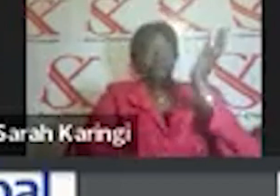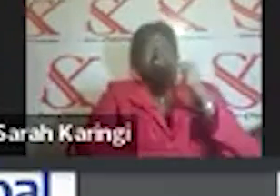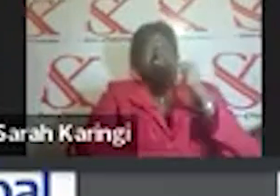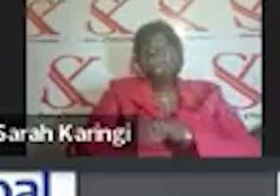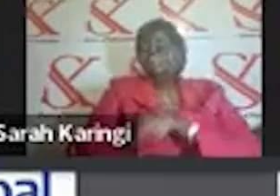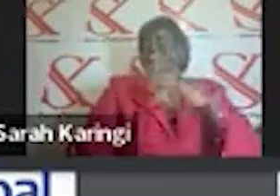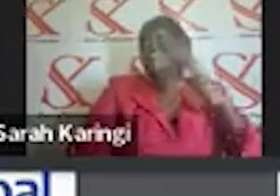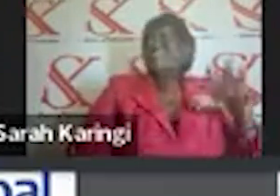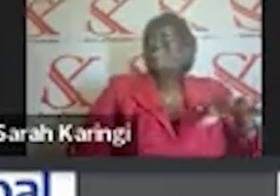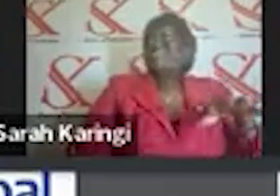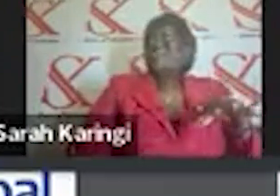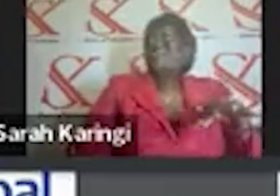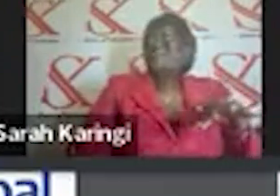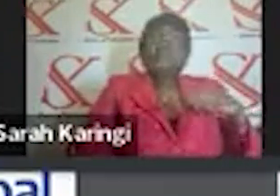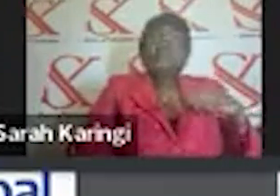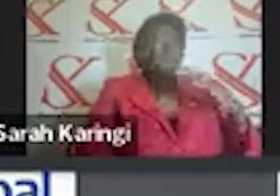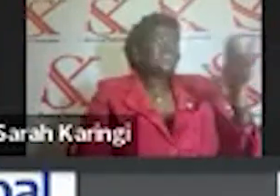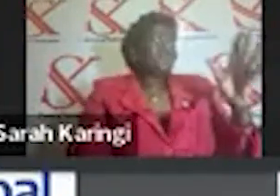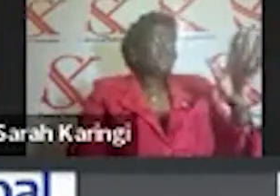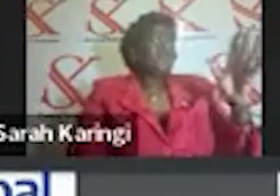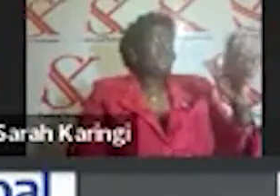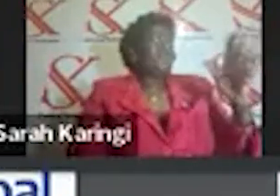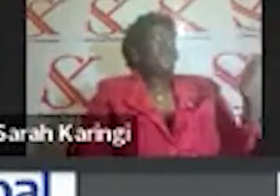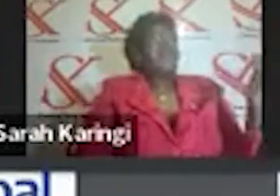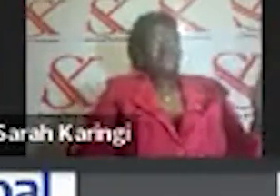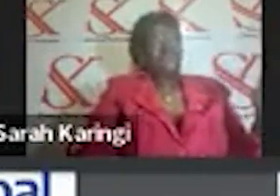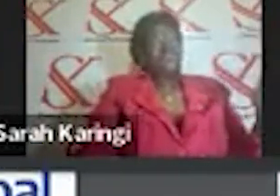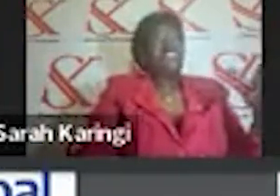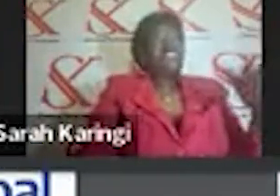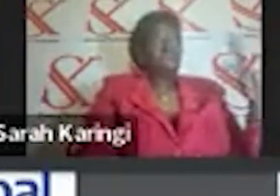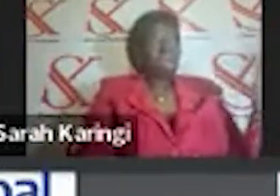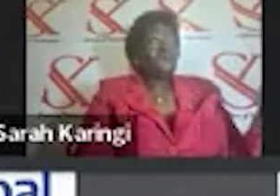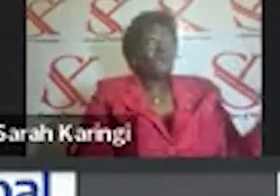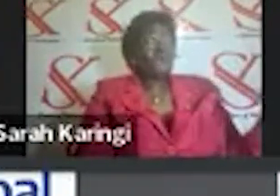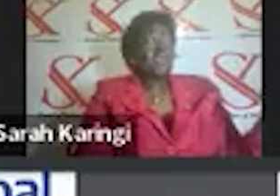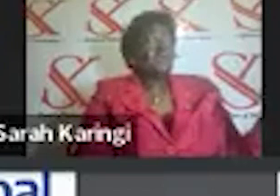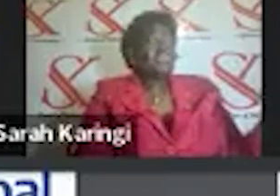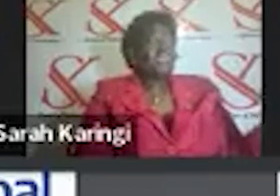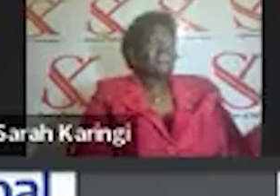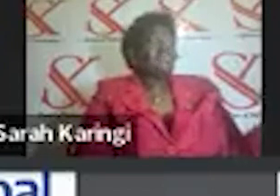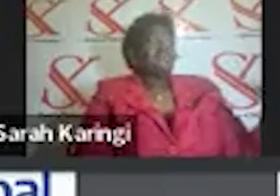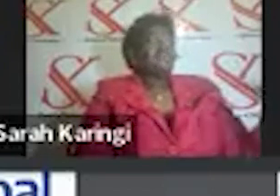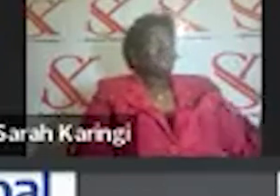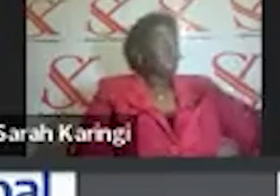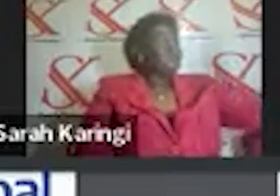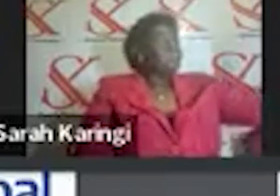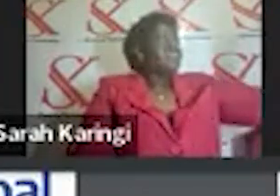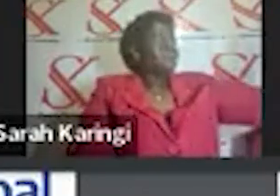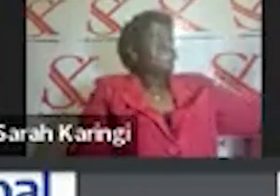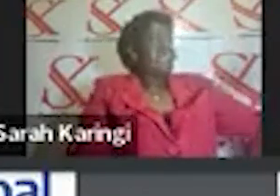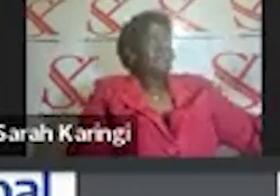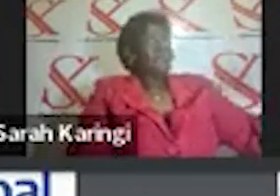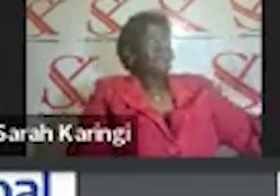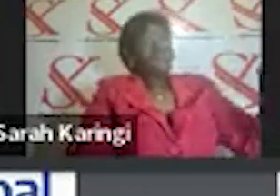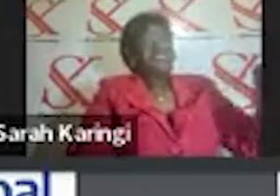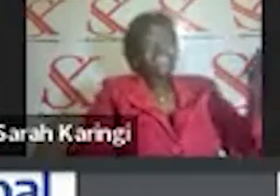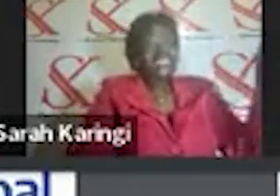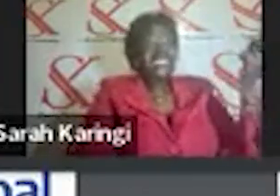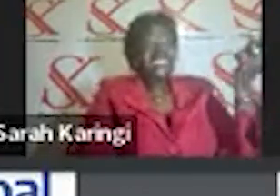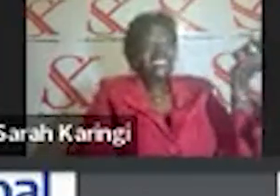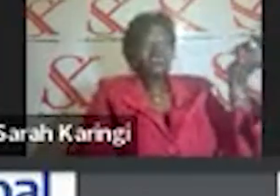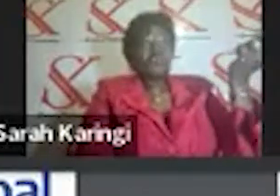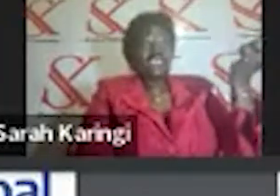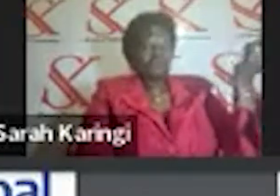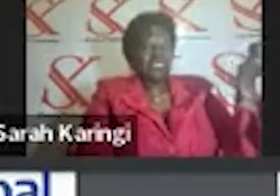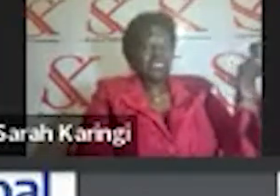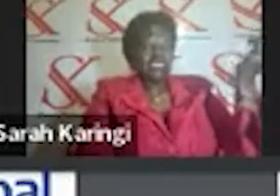ignore. I see when people see you, they feel so good about you. And even when you go out there, you're always wanting to serve. So that's a